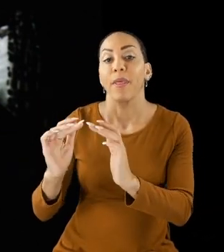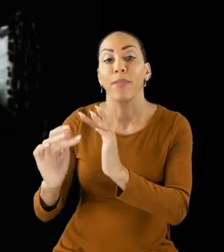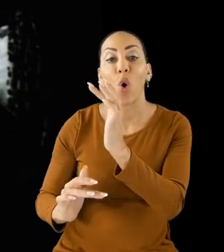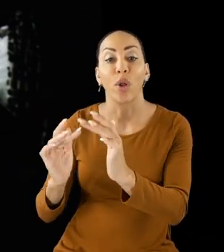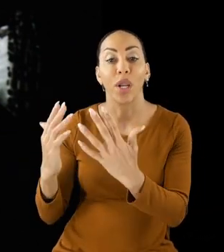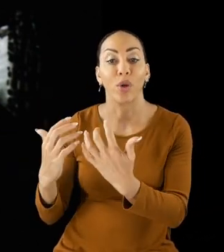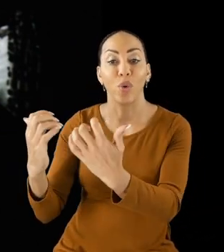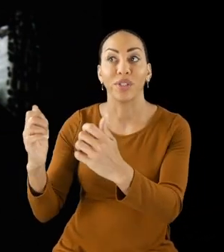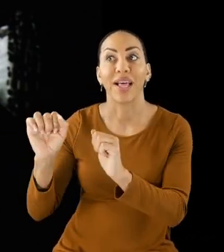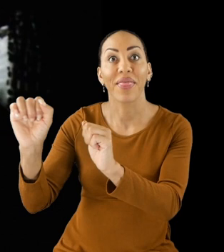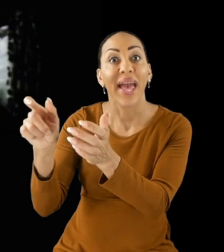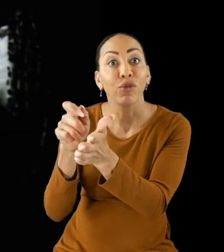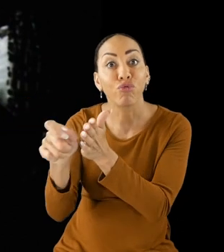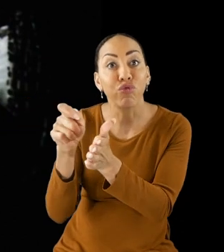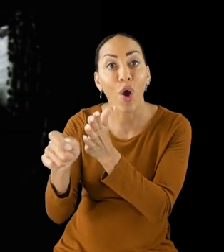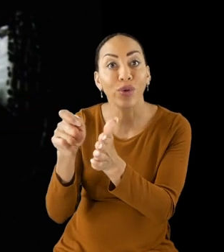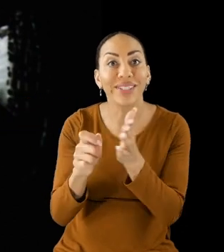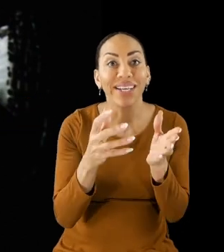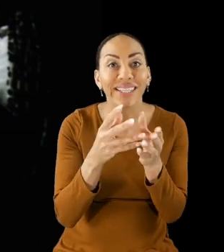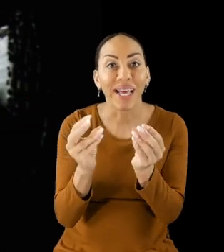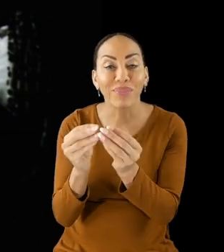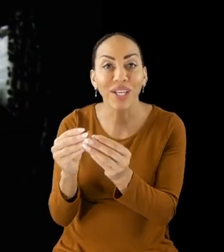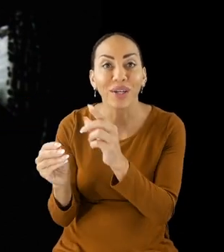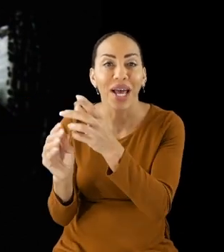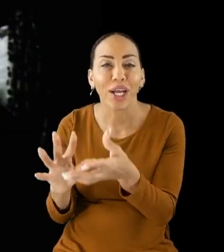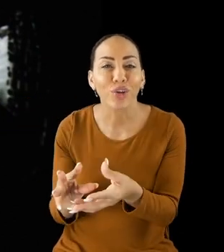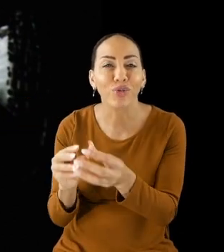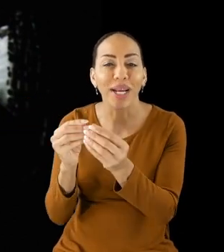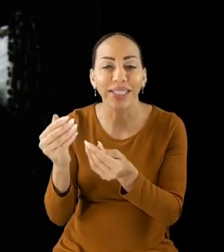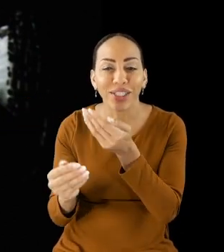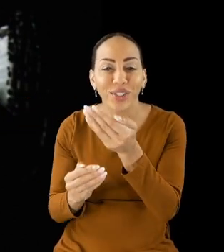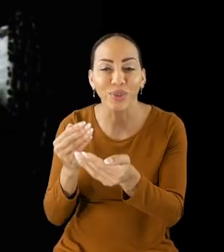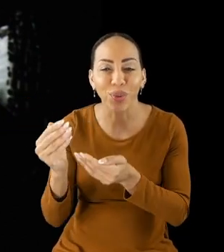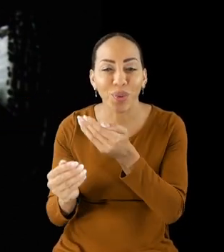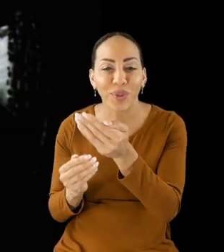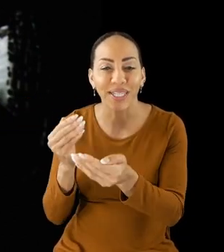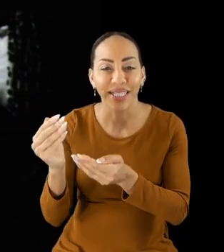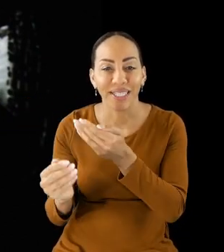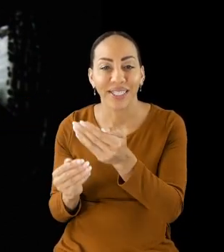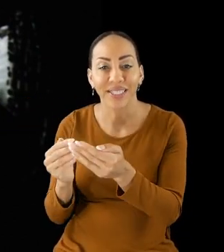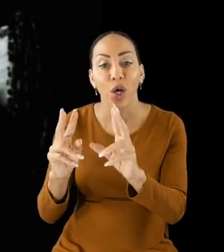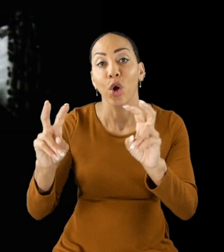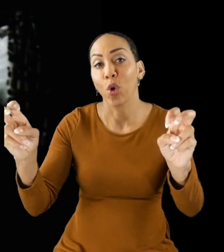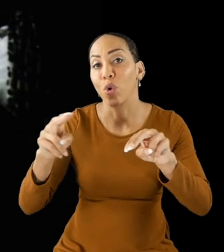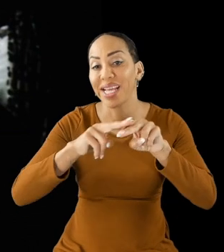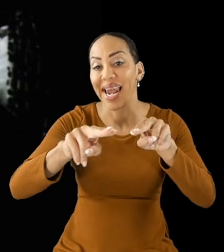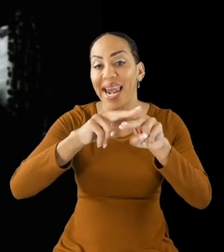audience, the online audience actually writing the episodes and creating different stories, or what we called